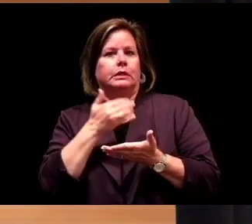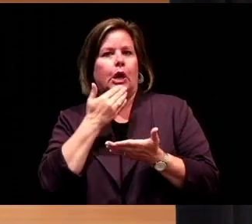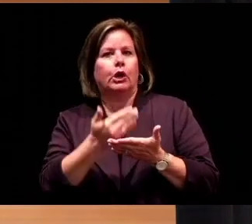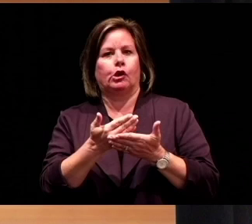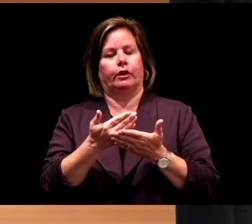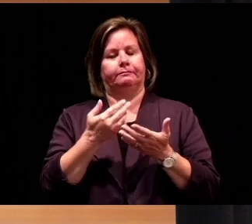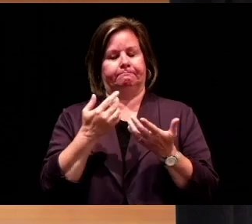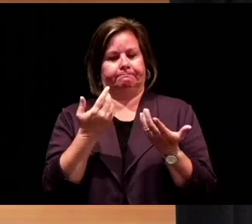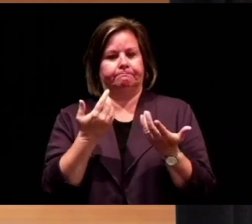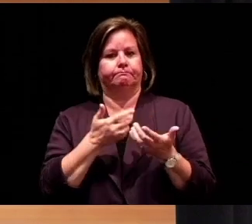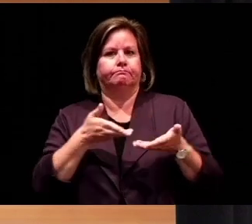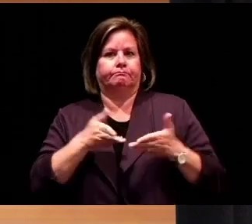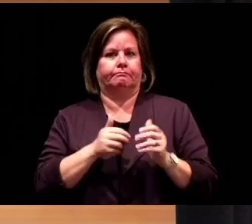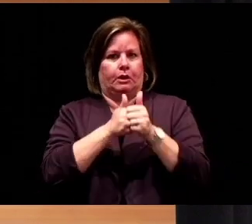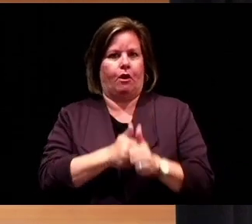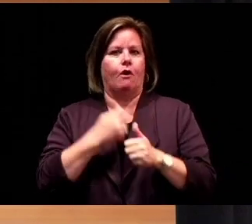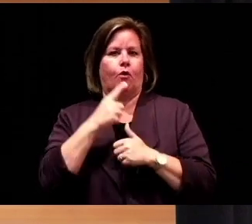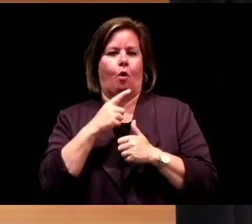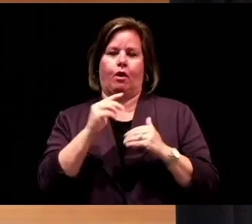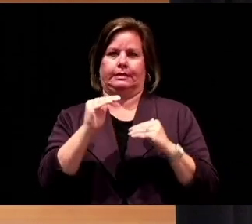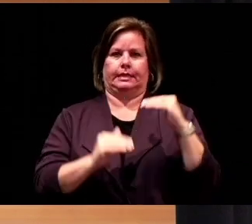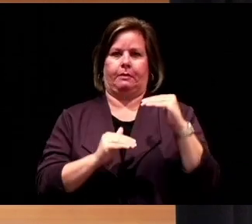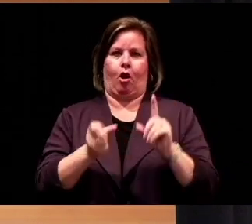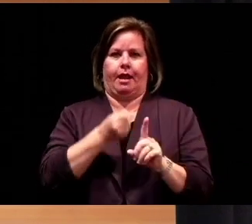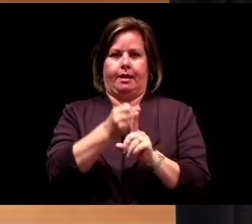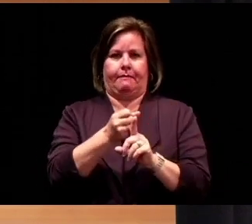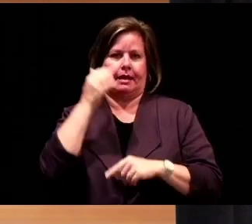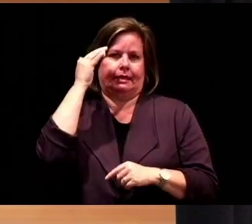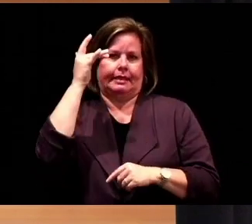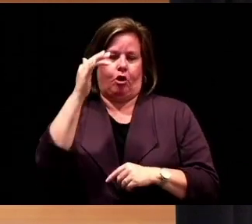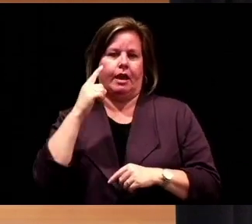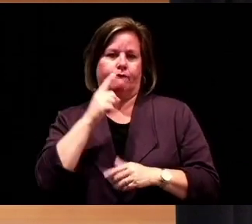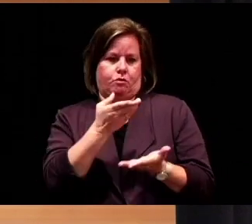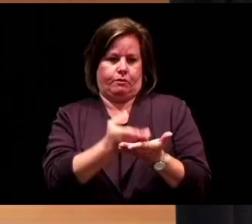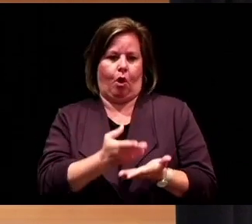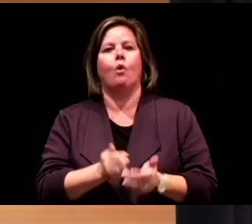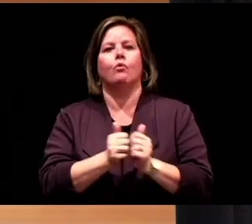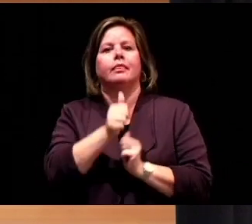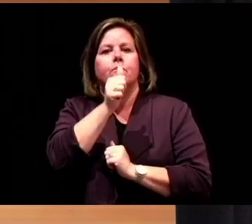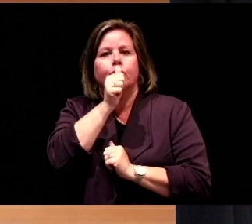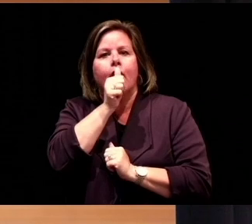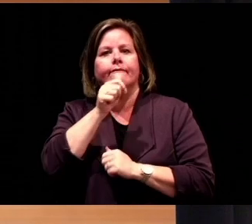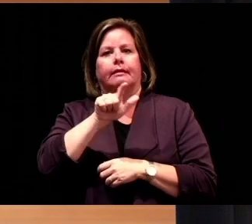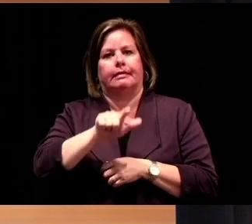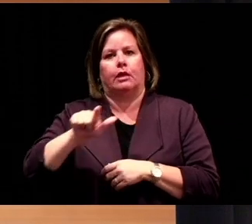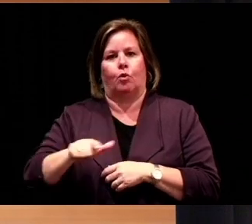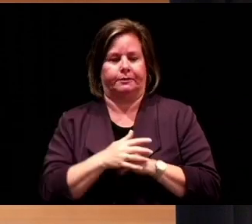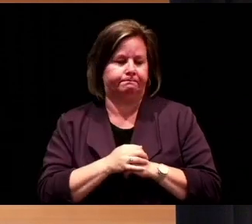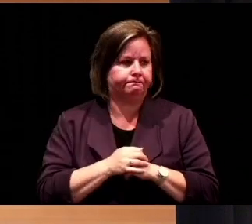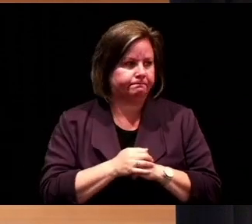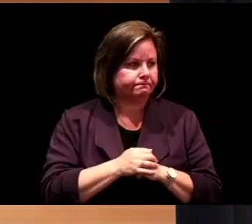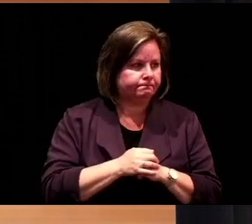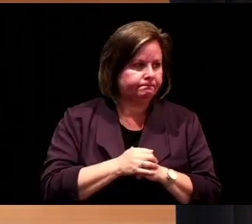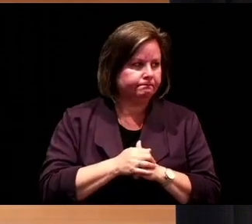that, the legal system has a disproportionate impact on certain ethnic groups, and by